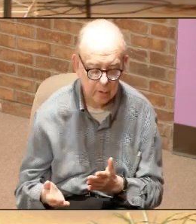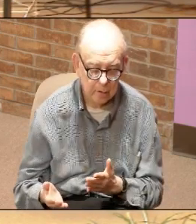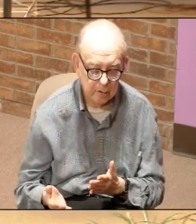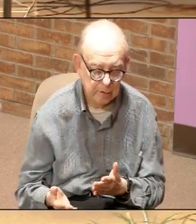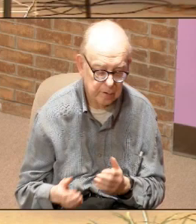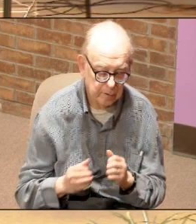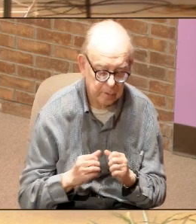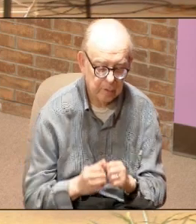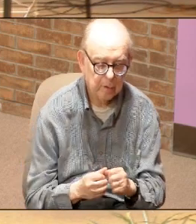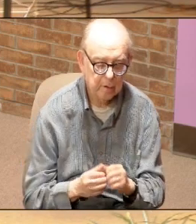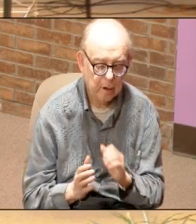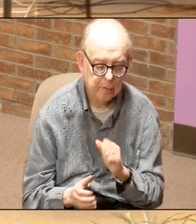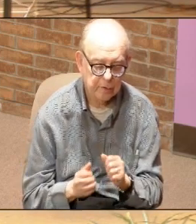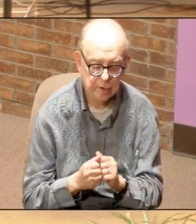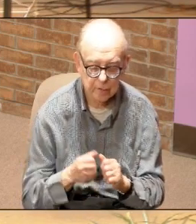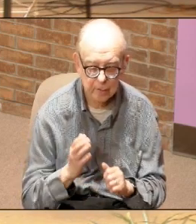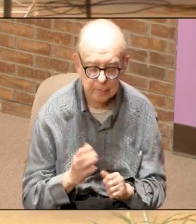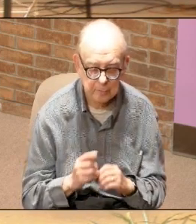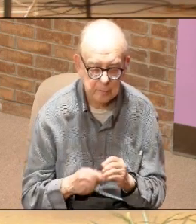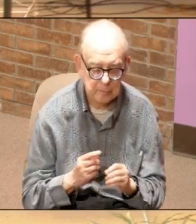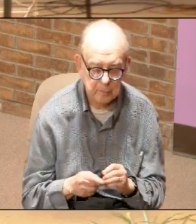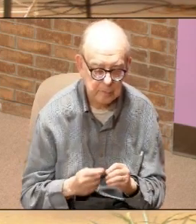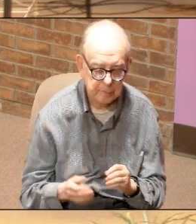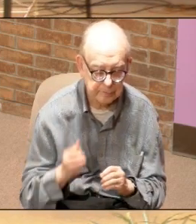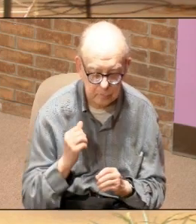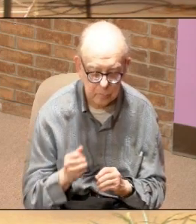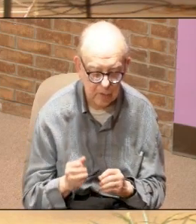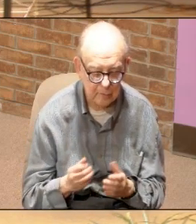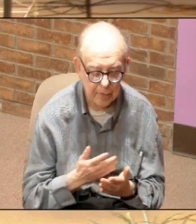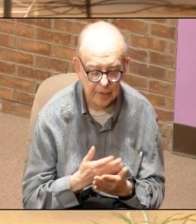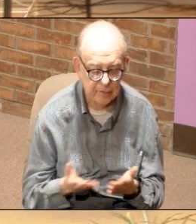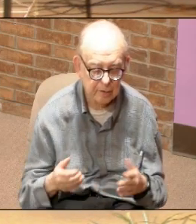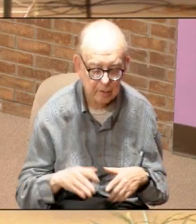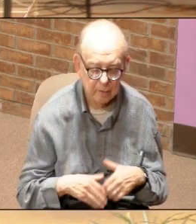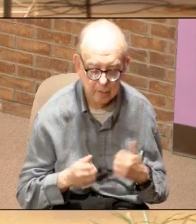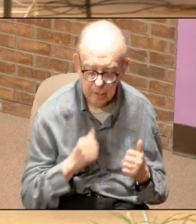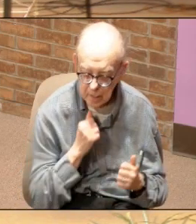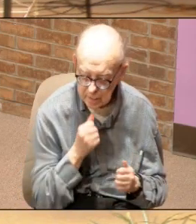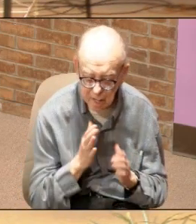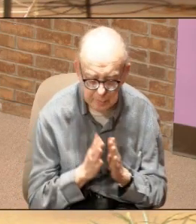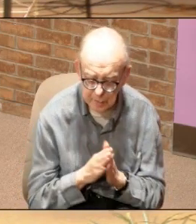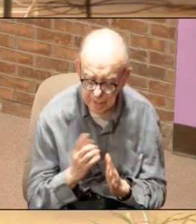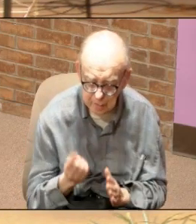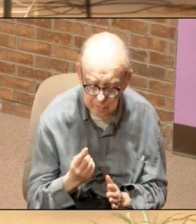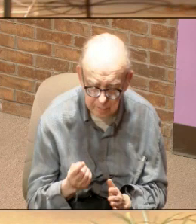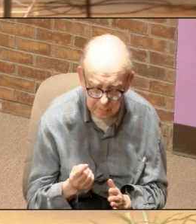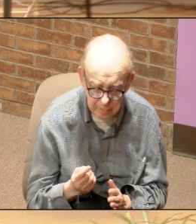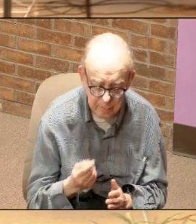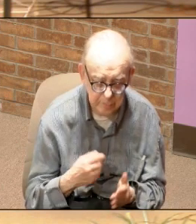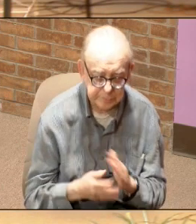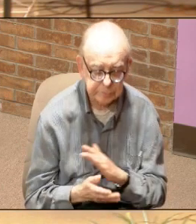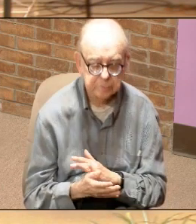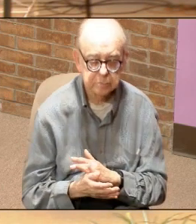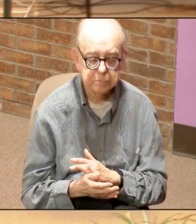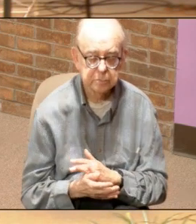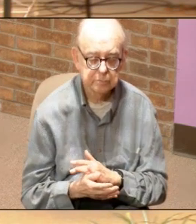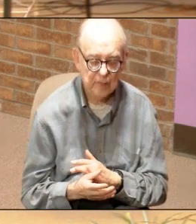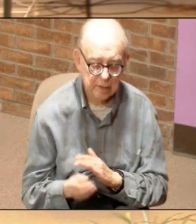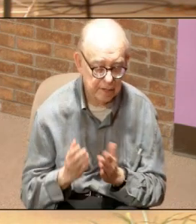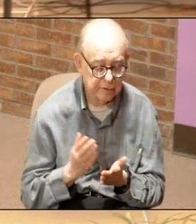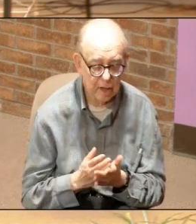ongoing conversation with God about the daily stuff of life. Not just pray in the morning and